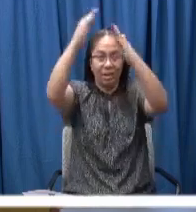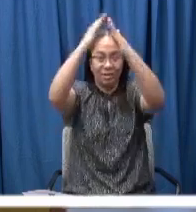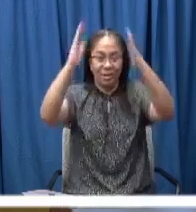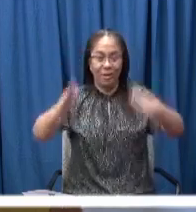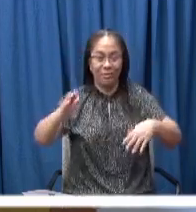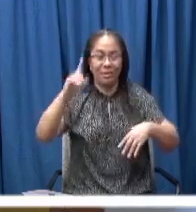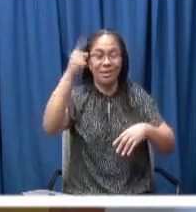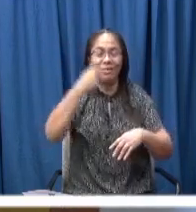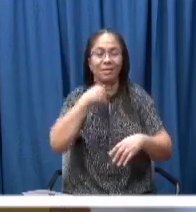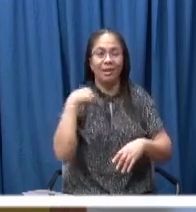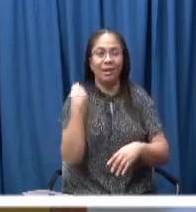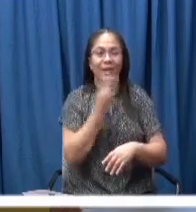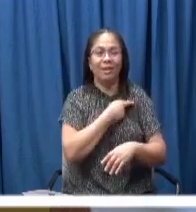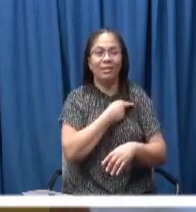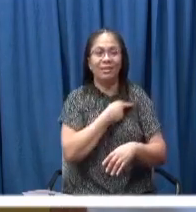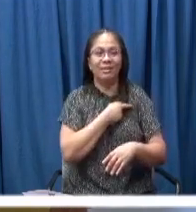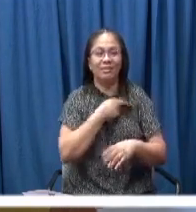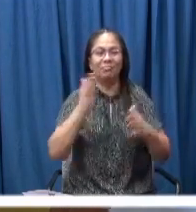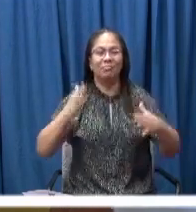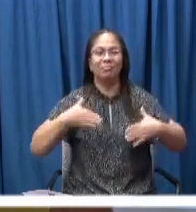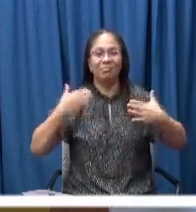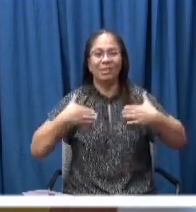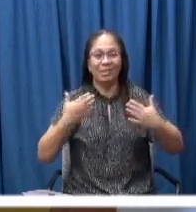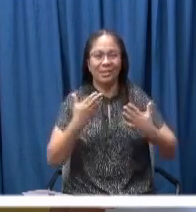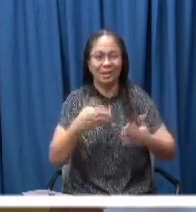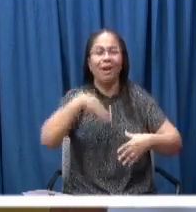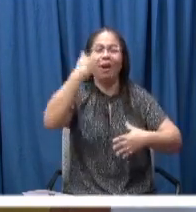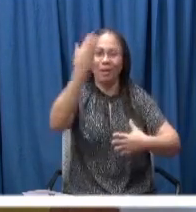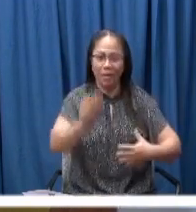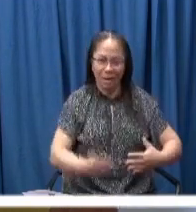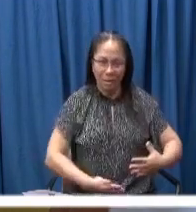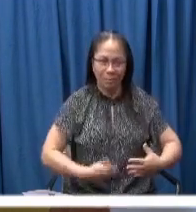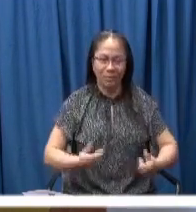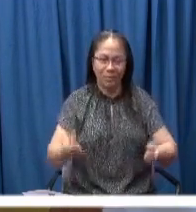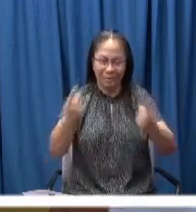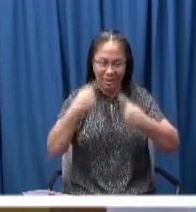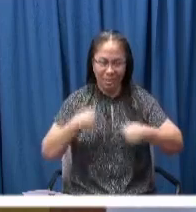to us, be pleased with you. Come